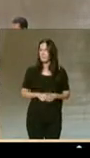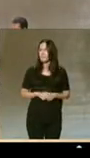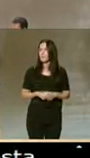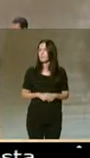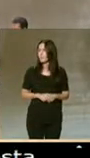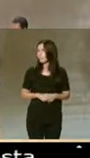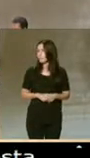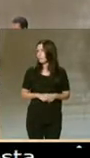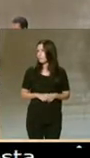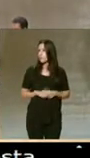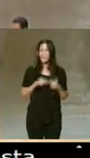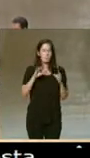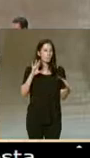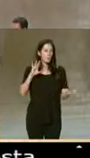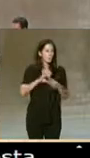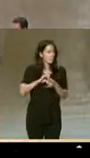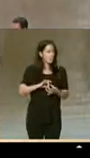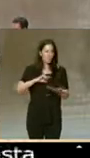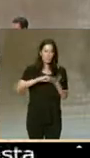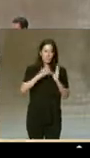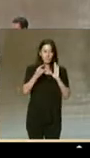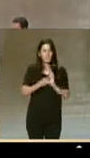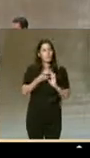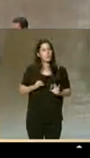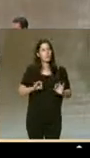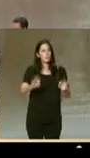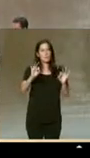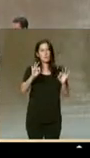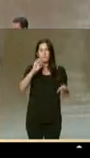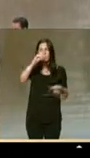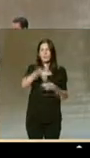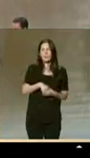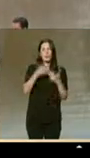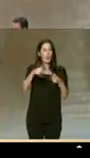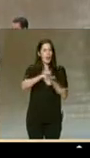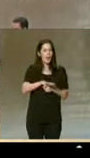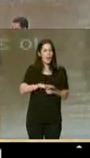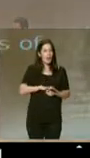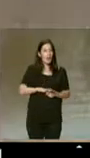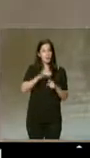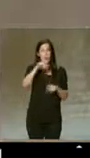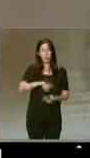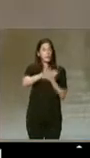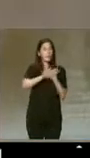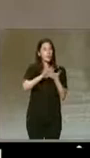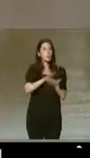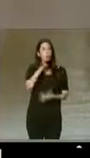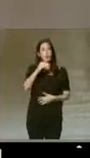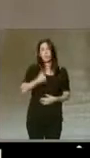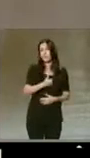with, that are fully aligned with the trends of this conference. It is not only technology, it's a very